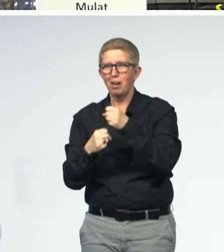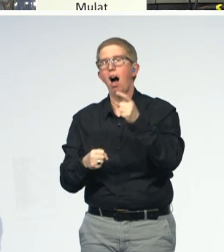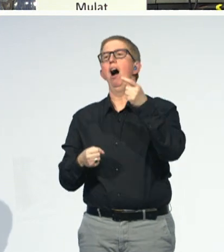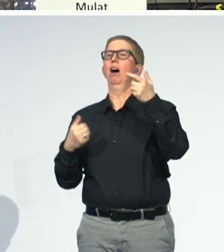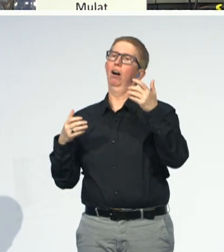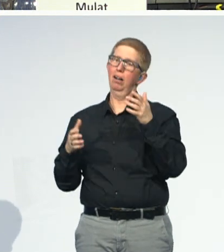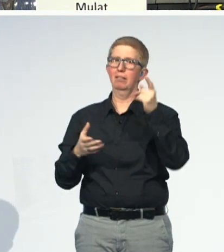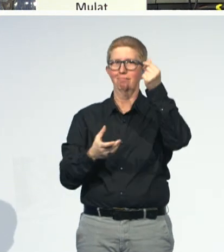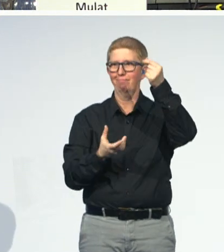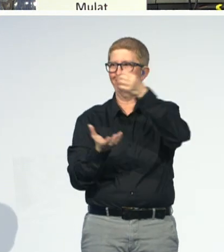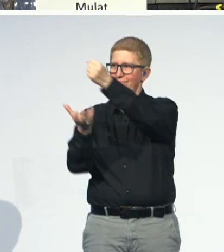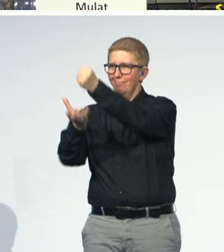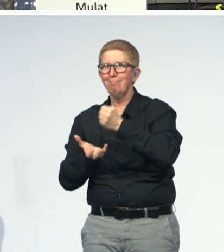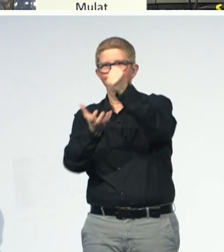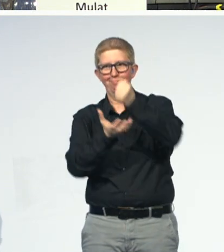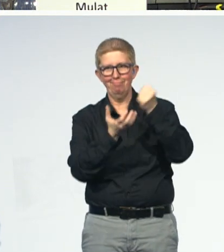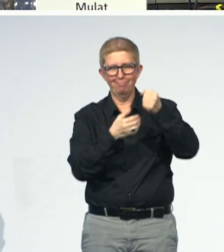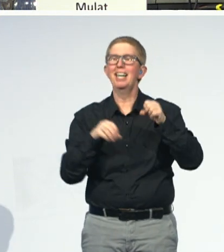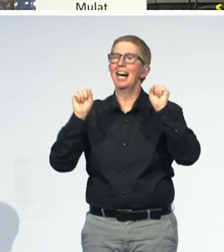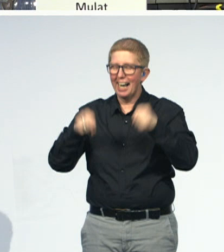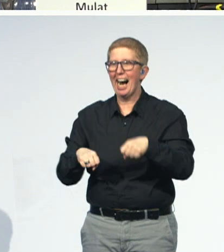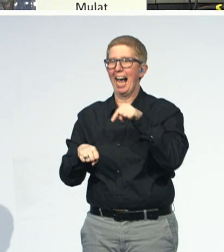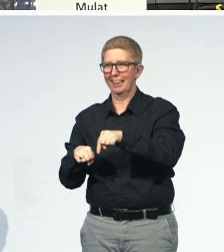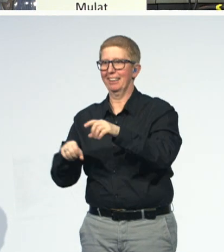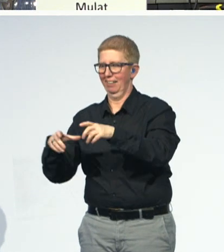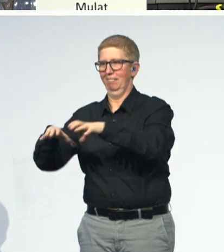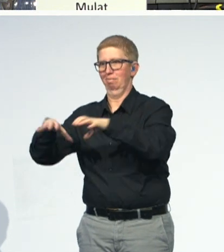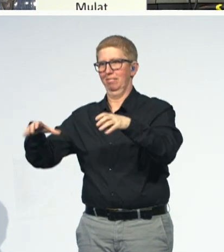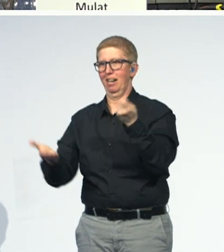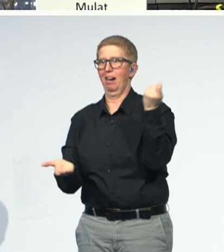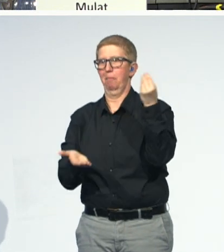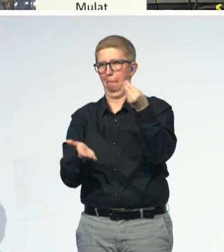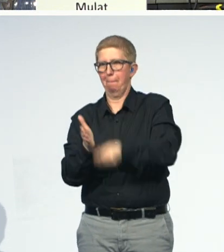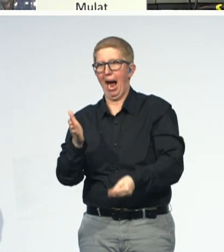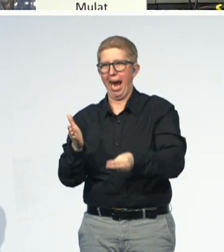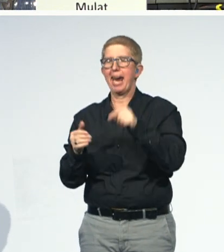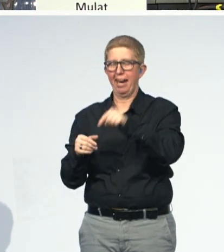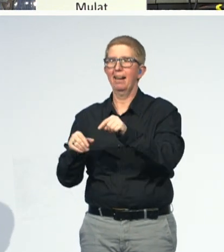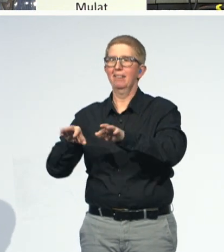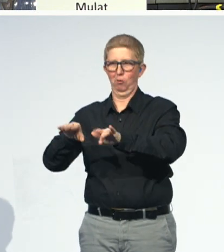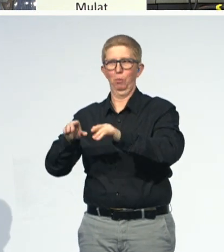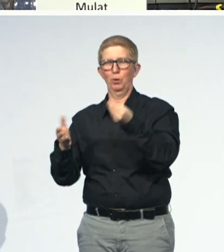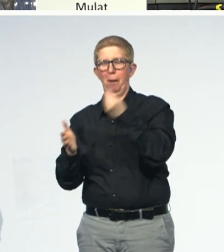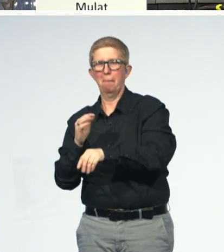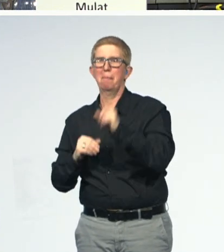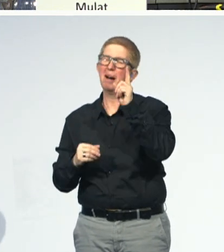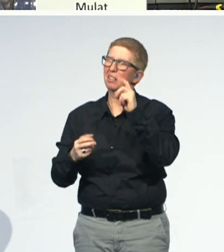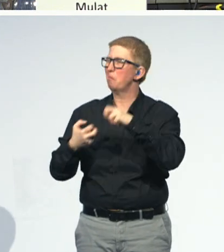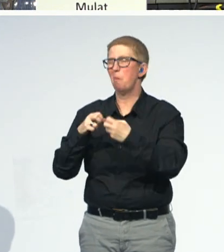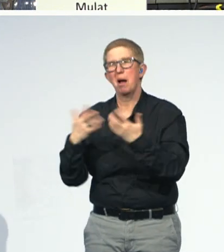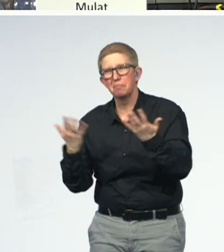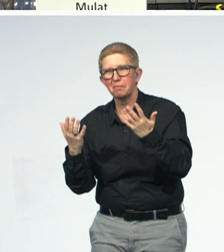accessed offline, especially which is important in the rural parts of the country where